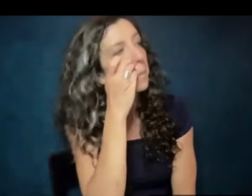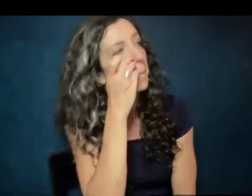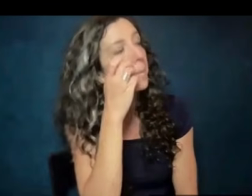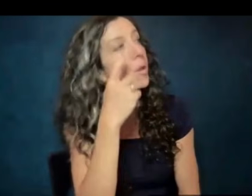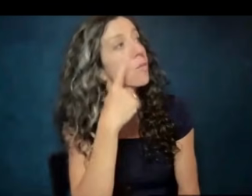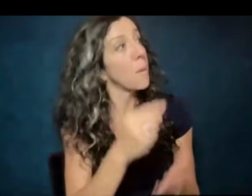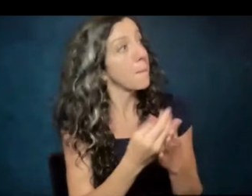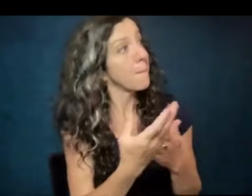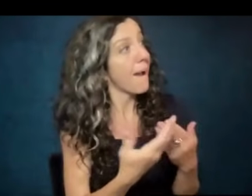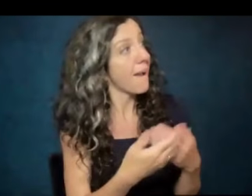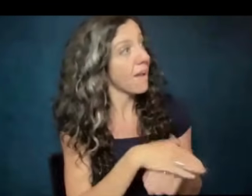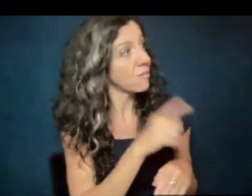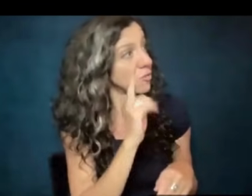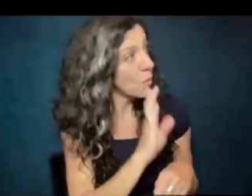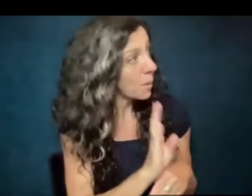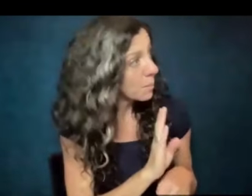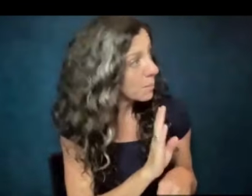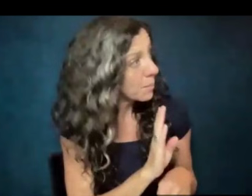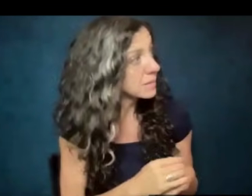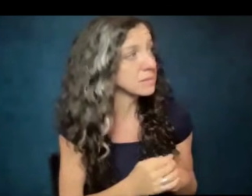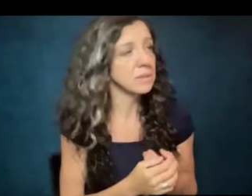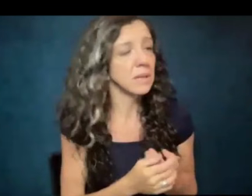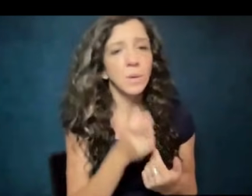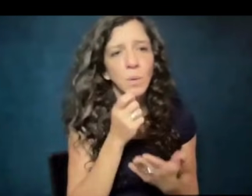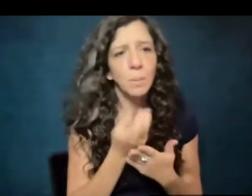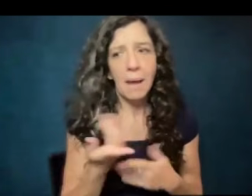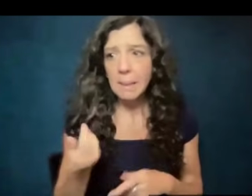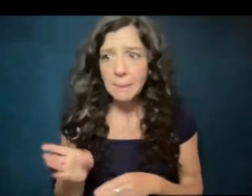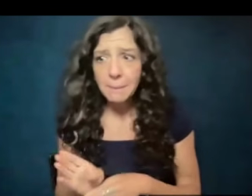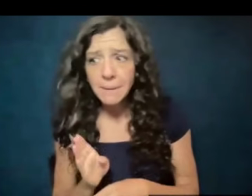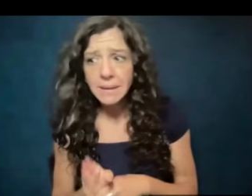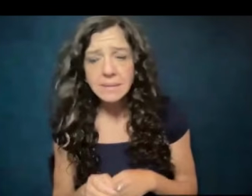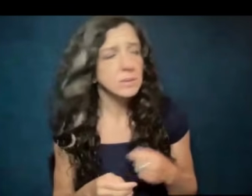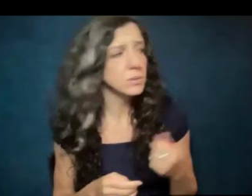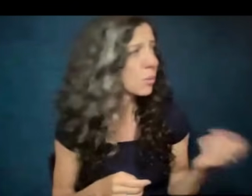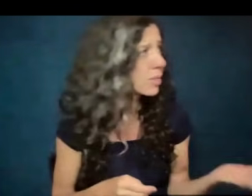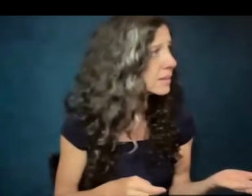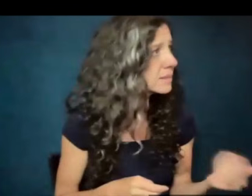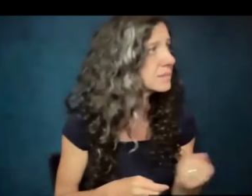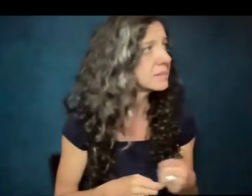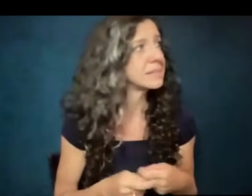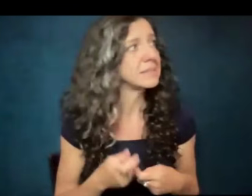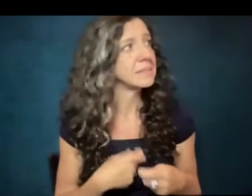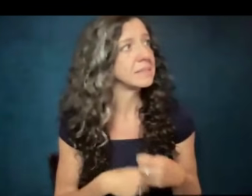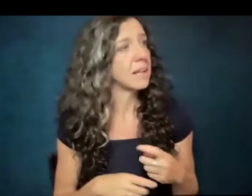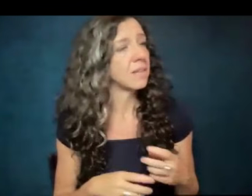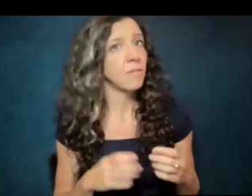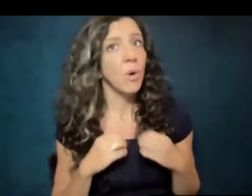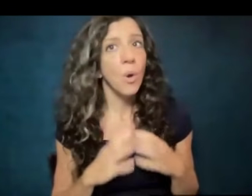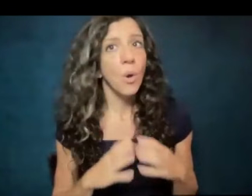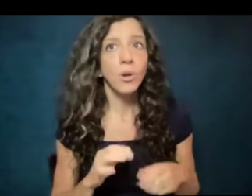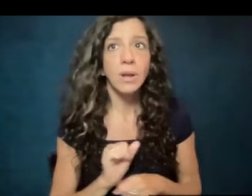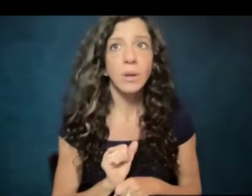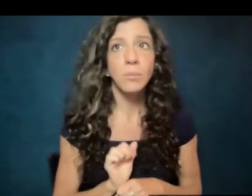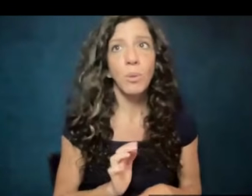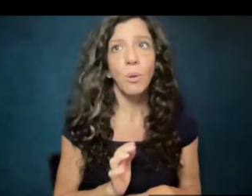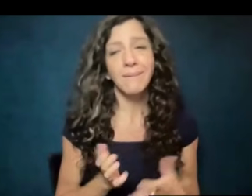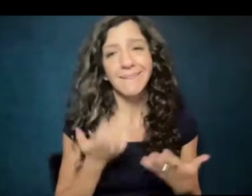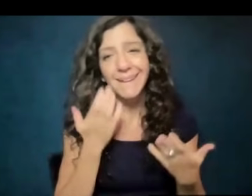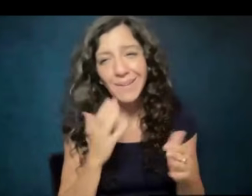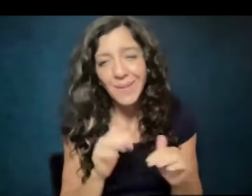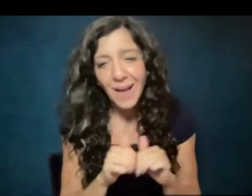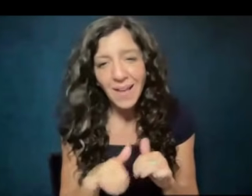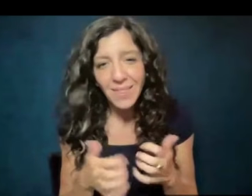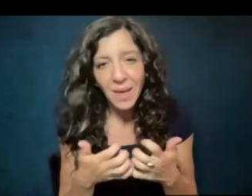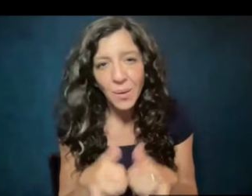and whether the business is buying it instead of the owner employee, I don't know how that works in terms